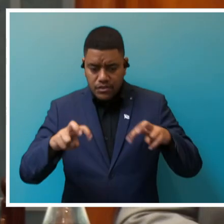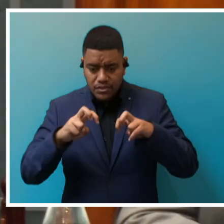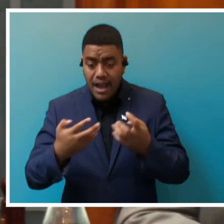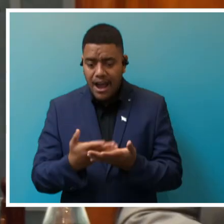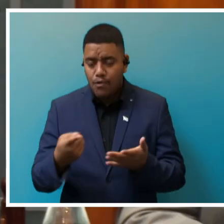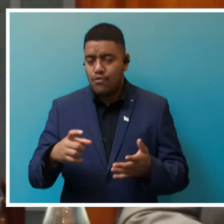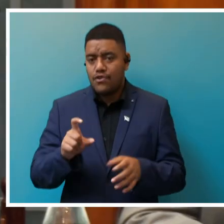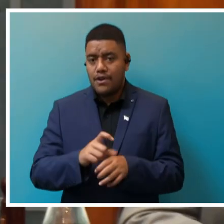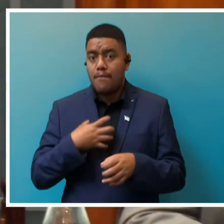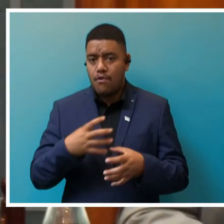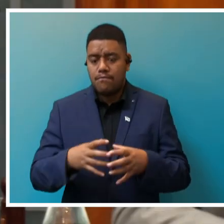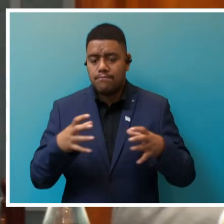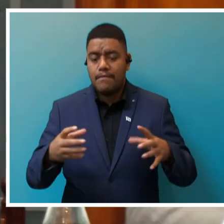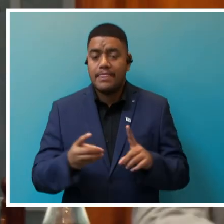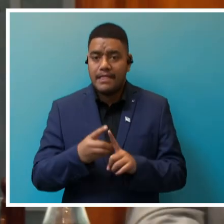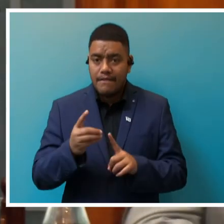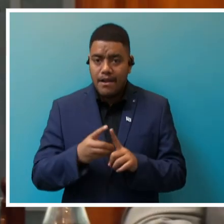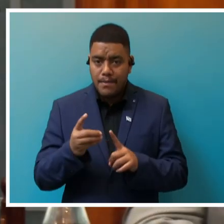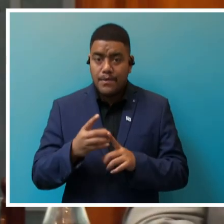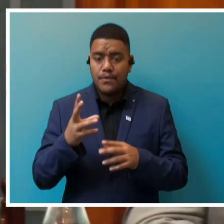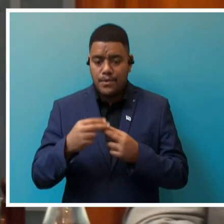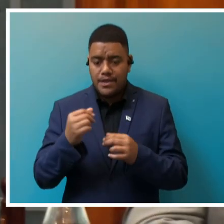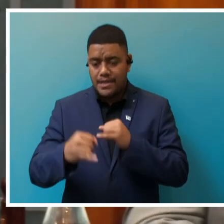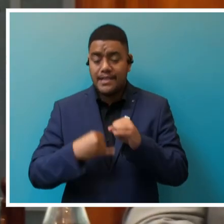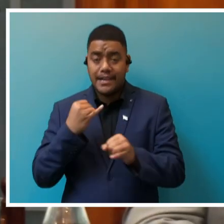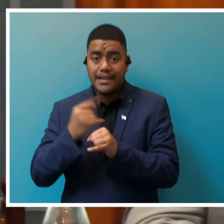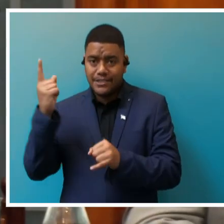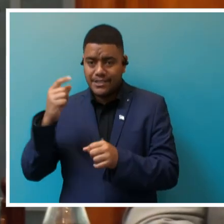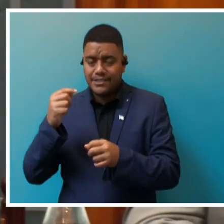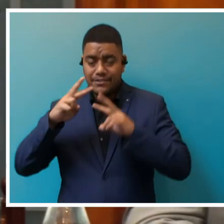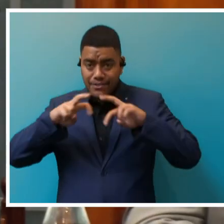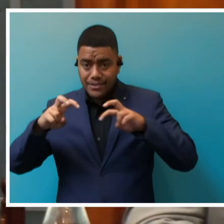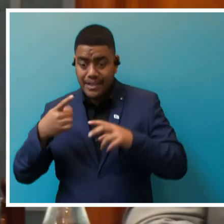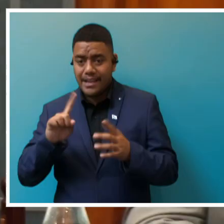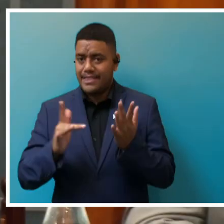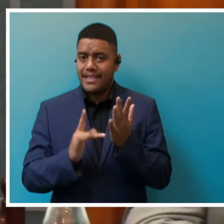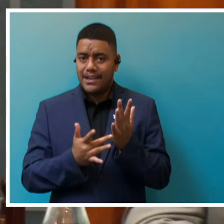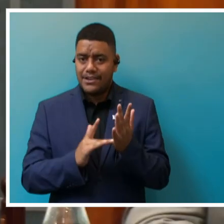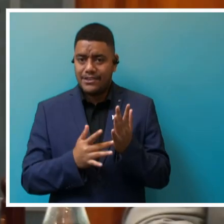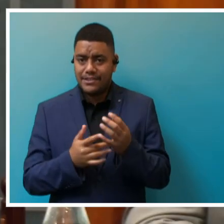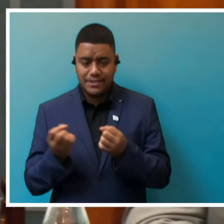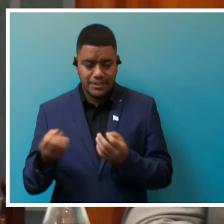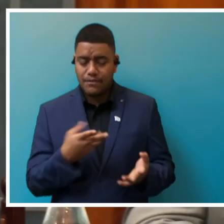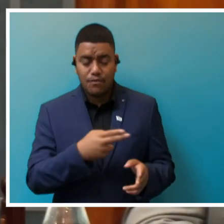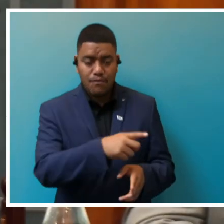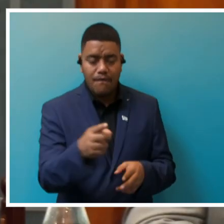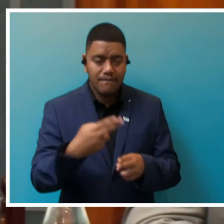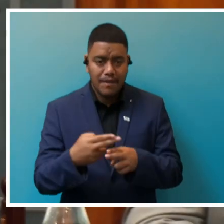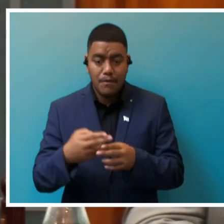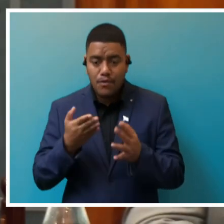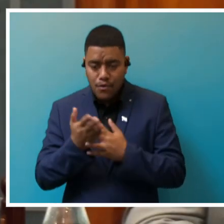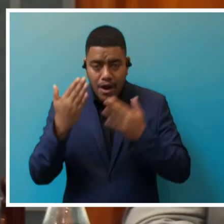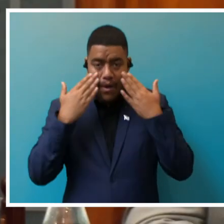situations, developing linkages with international research, and technology transfer to farmers through